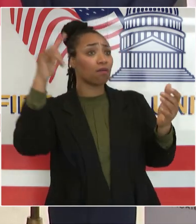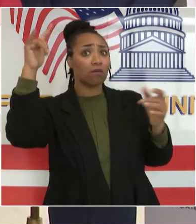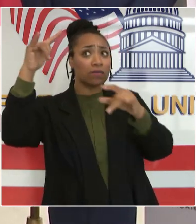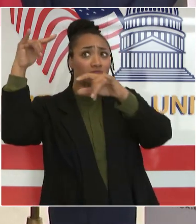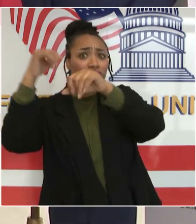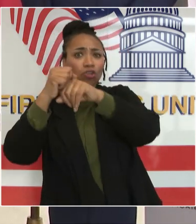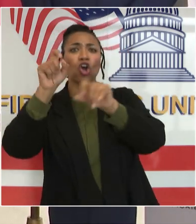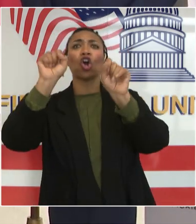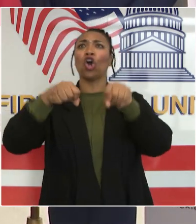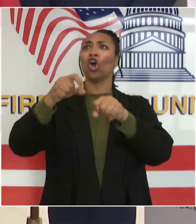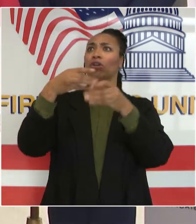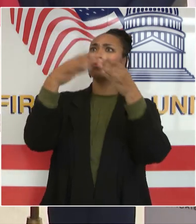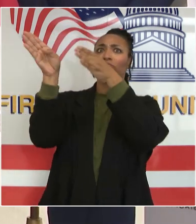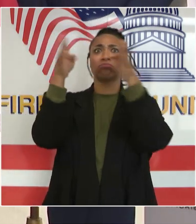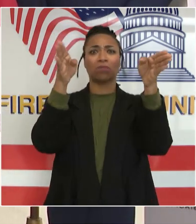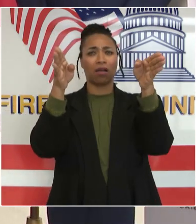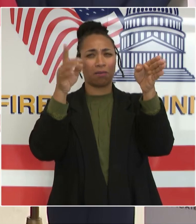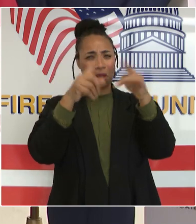these?